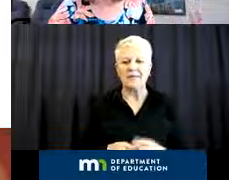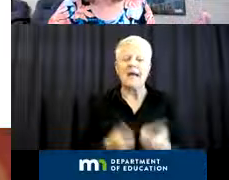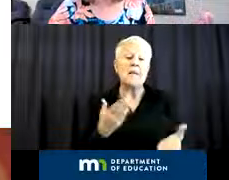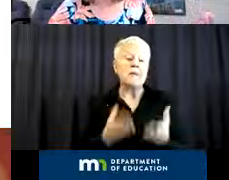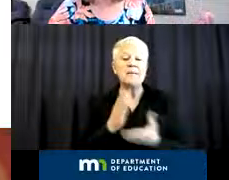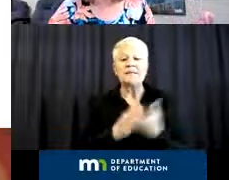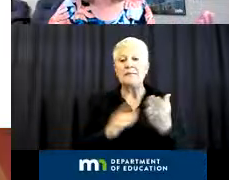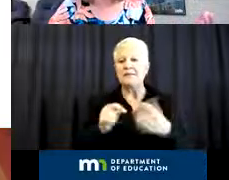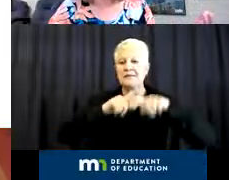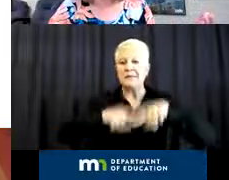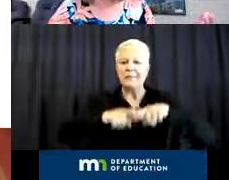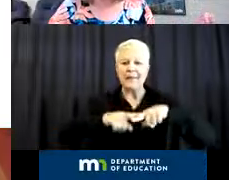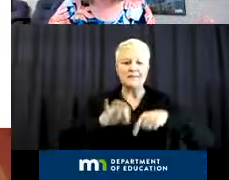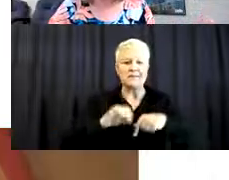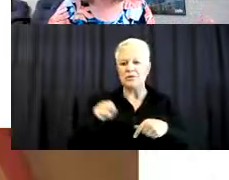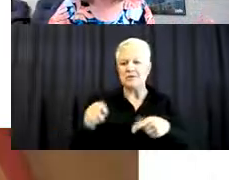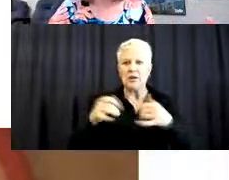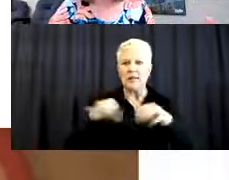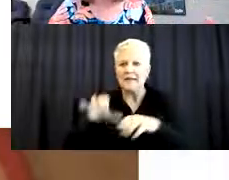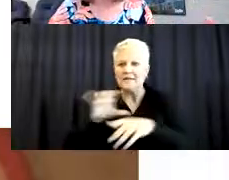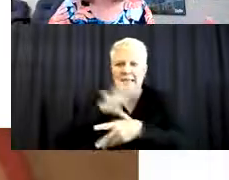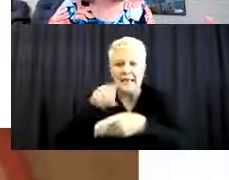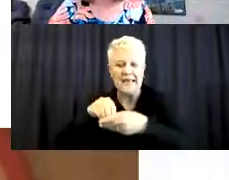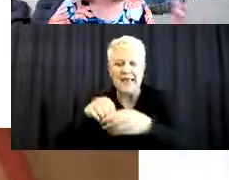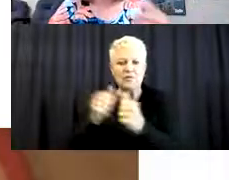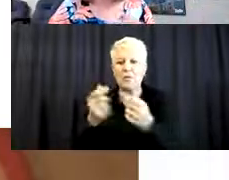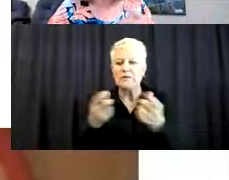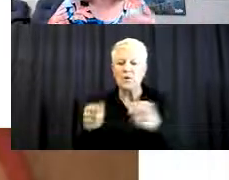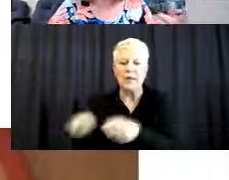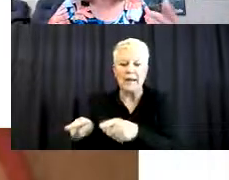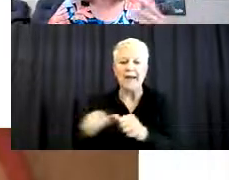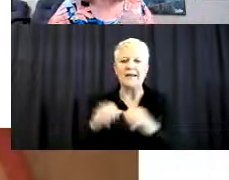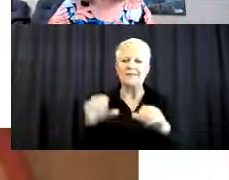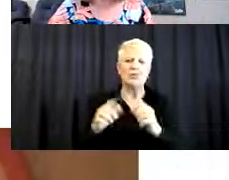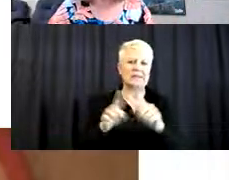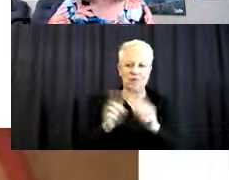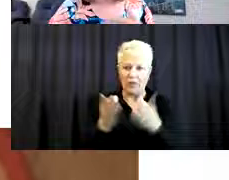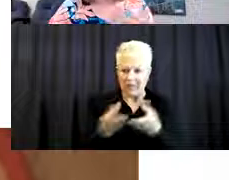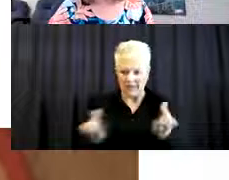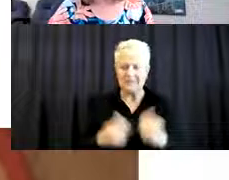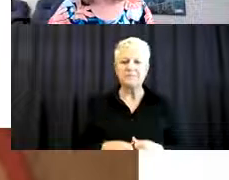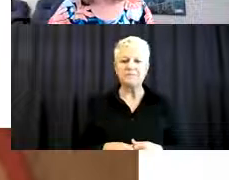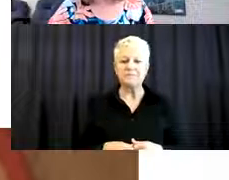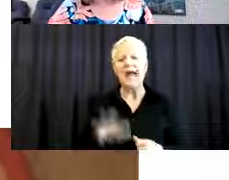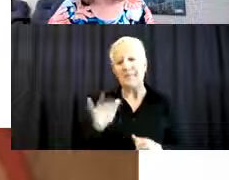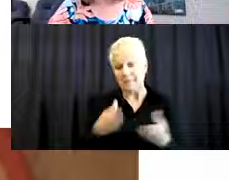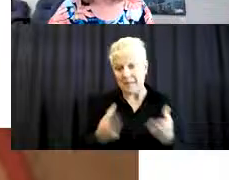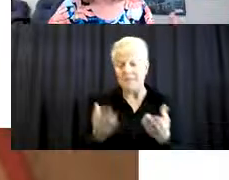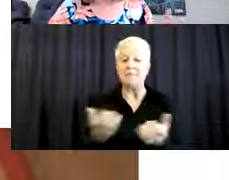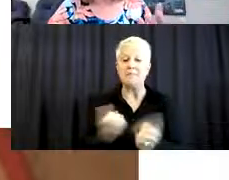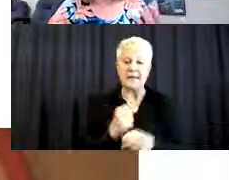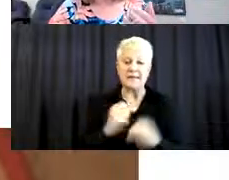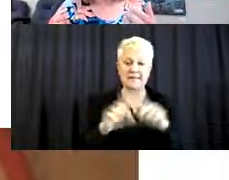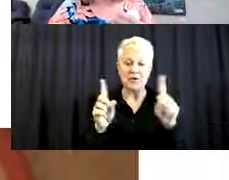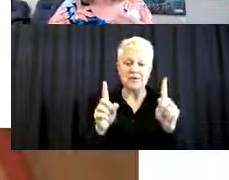be dependent on if they're still actively engaged in what's going on and doing different things. That might make a difference. So